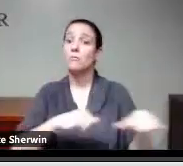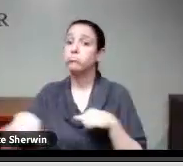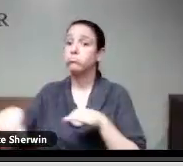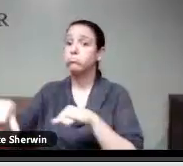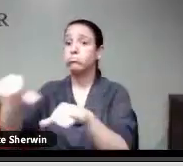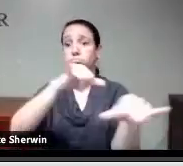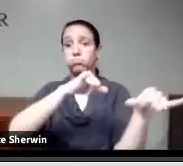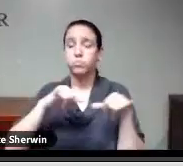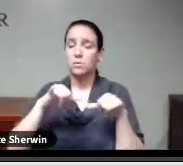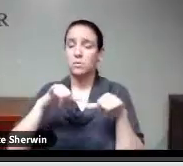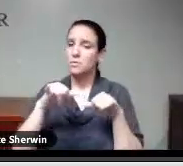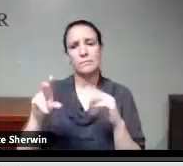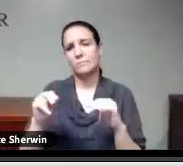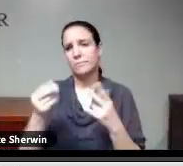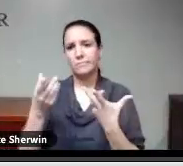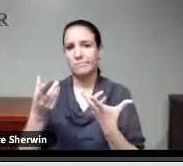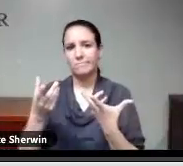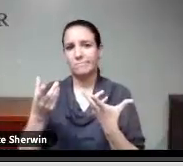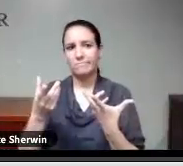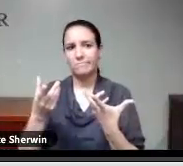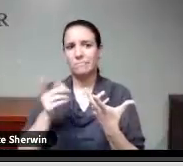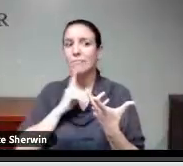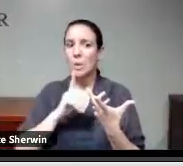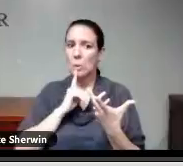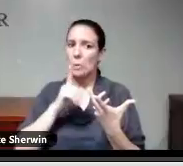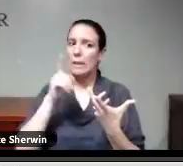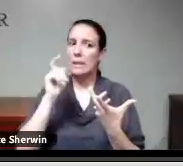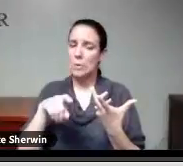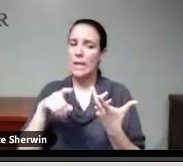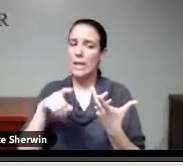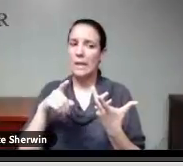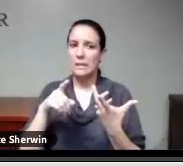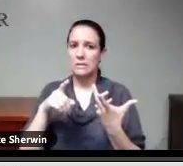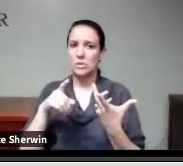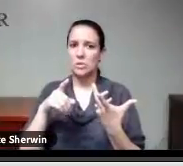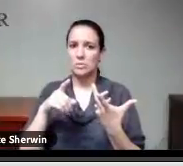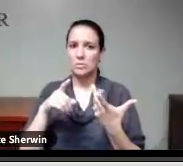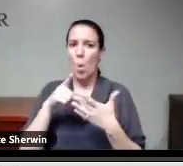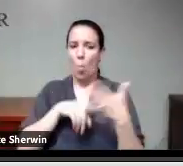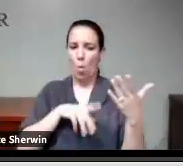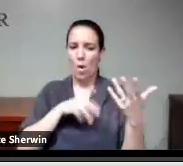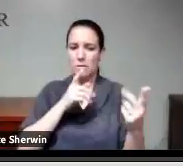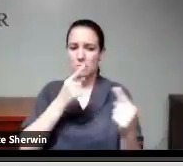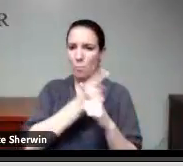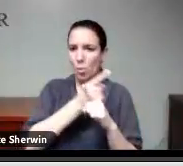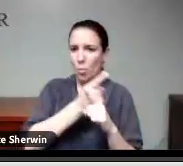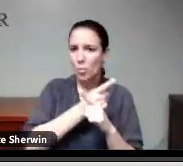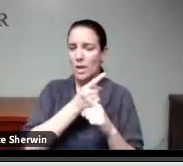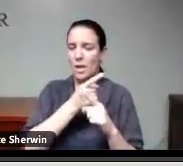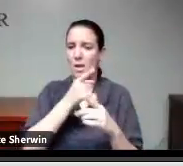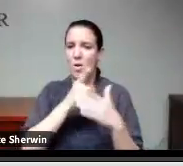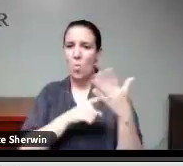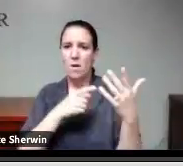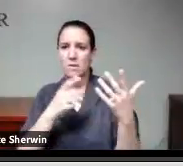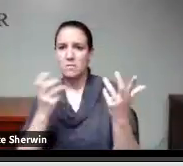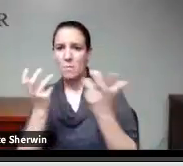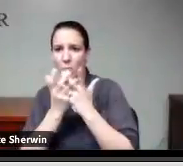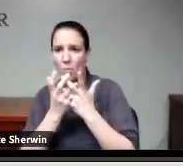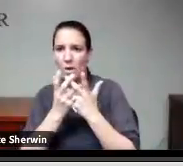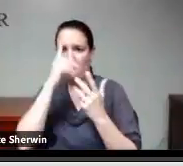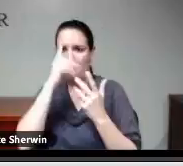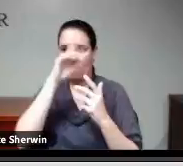implementing changes, that you really have to think about what is institutionally appropriate and what is appropriate given your target